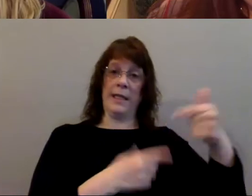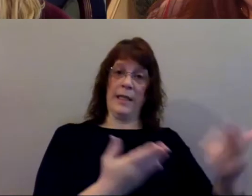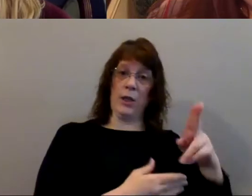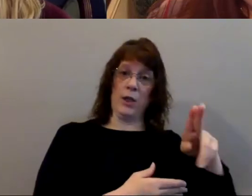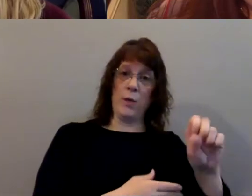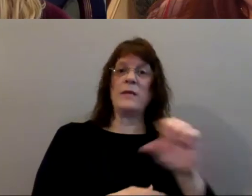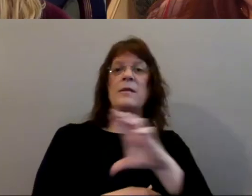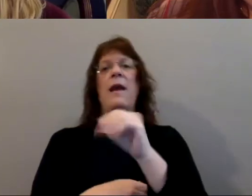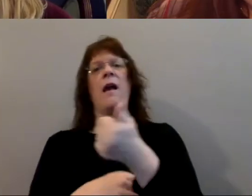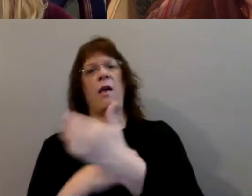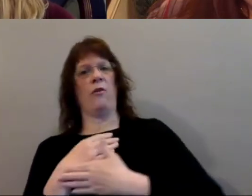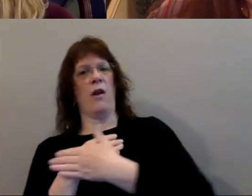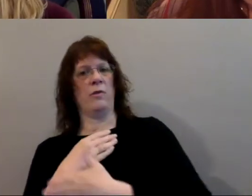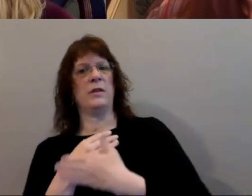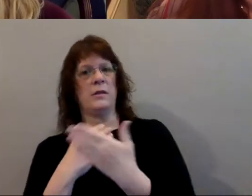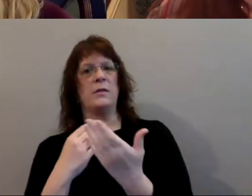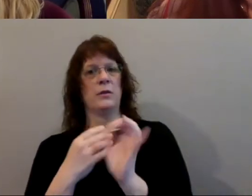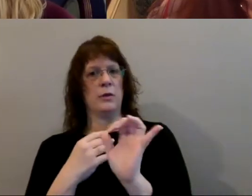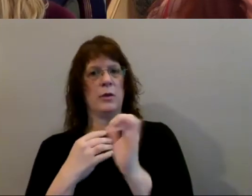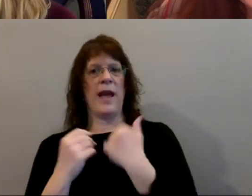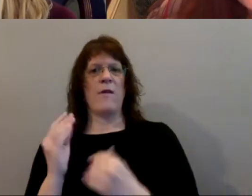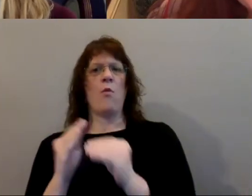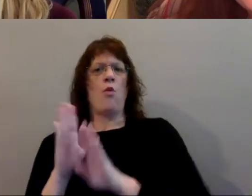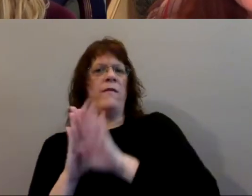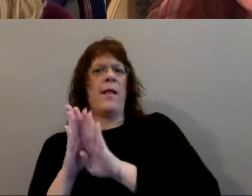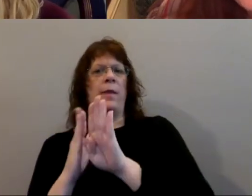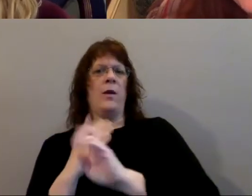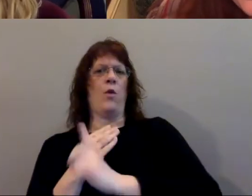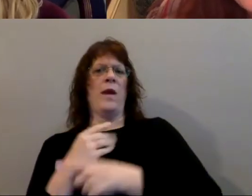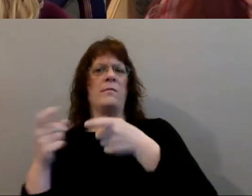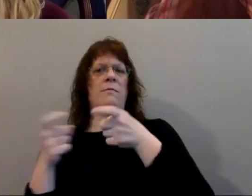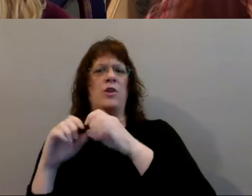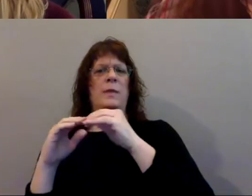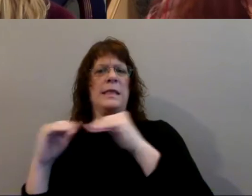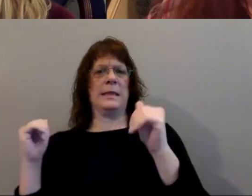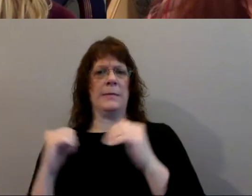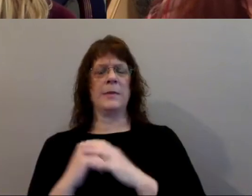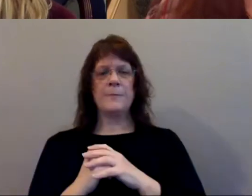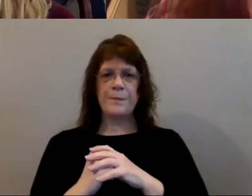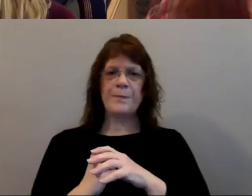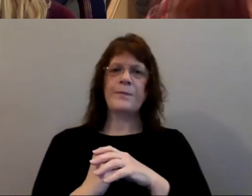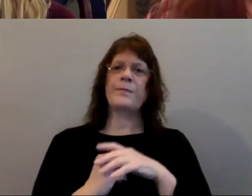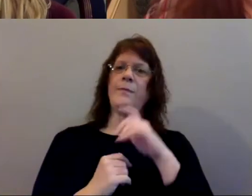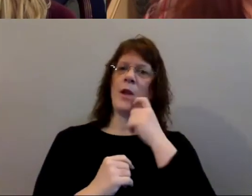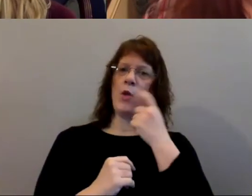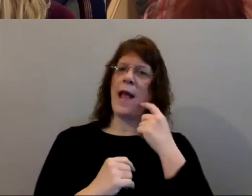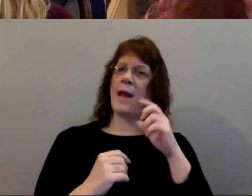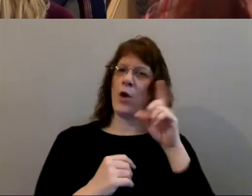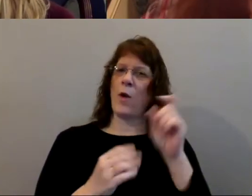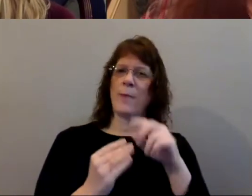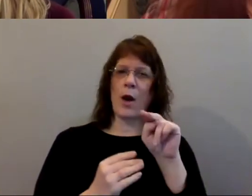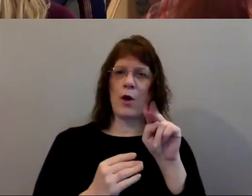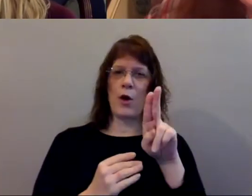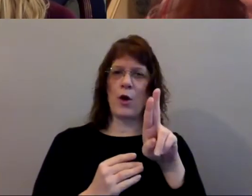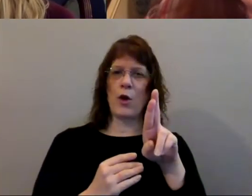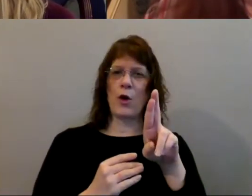developing waste management systems. Cool. We had a question about nurdles in our science trivia